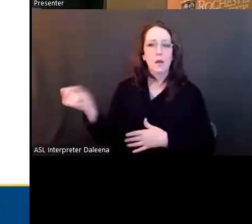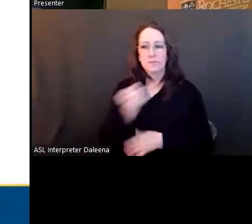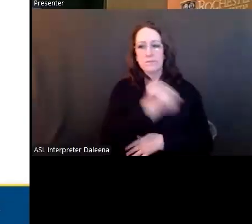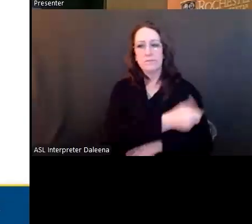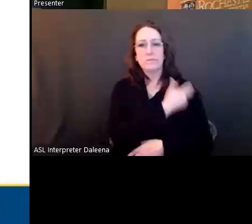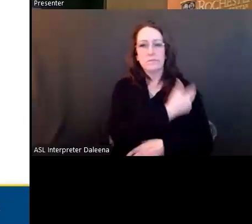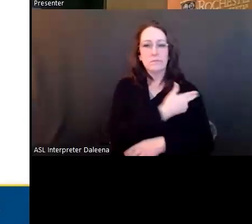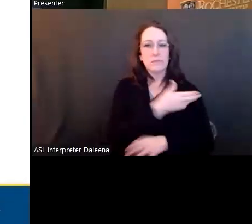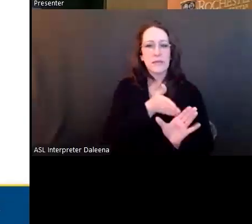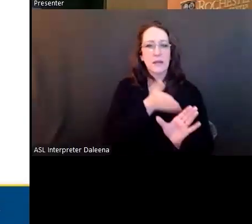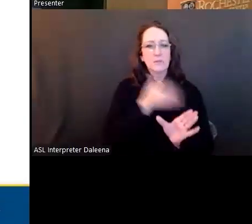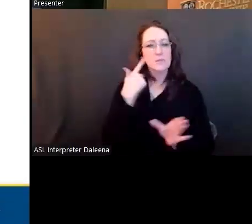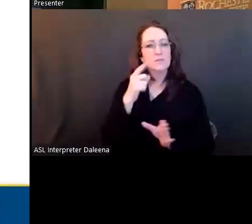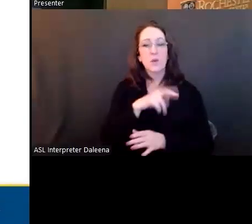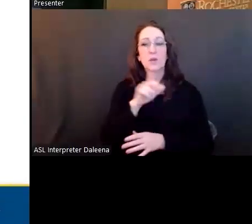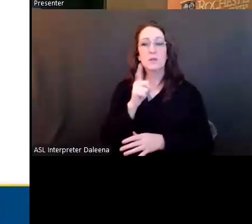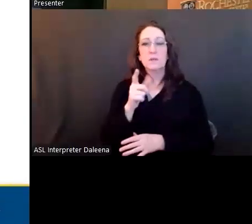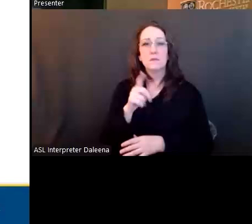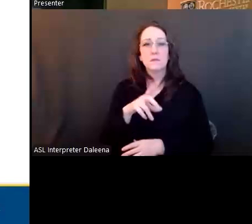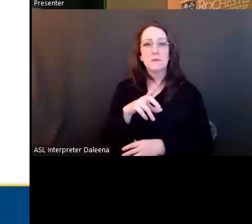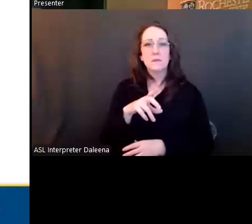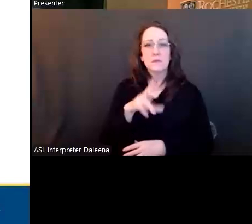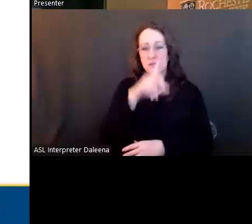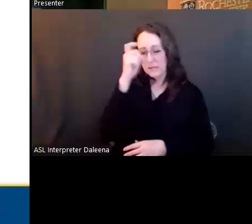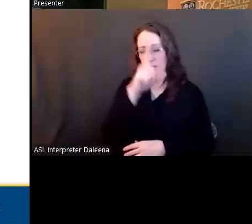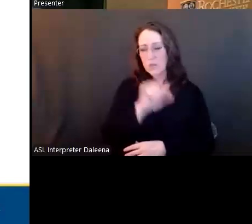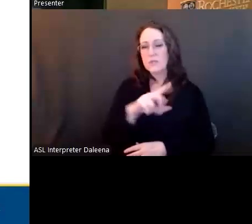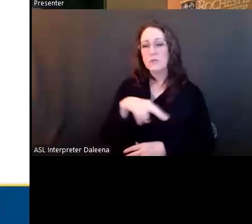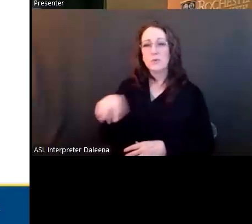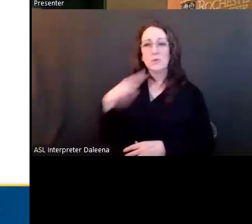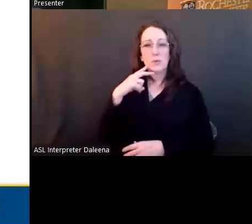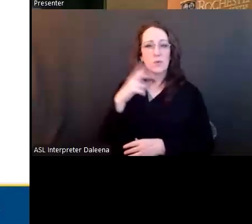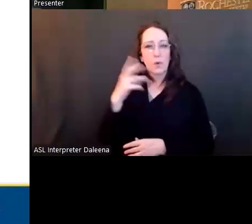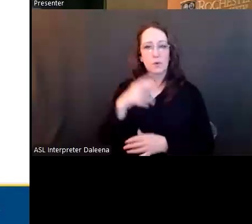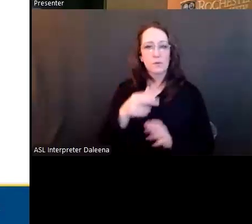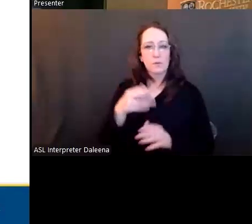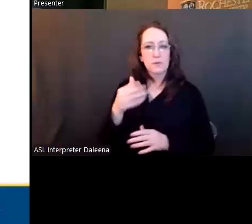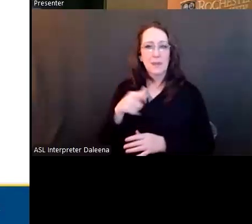of 2022 for psychosis and has been followed by AOT.